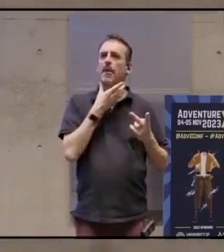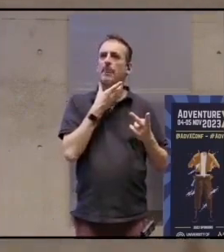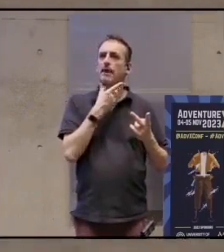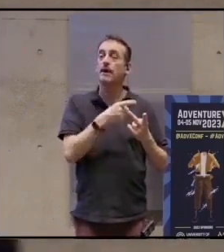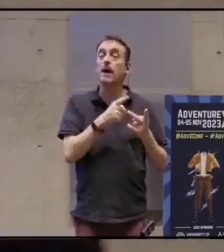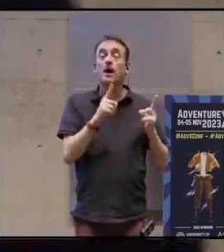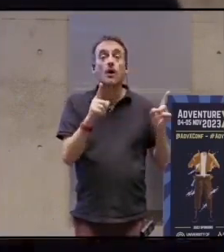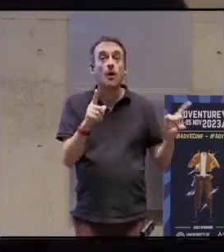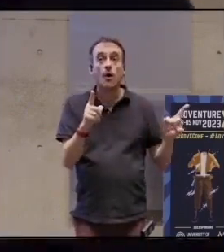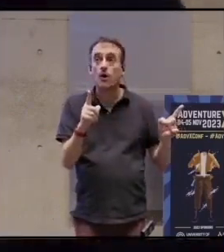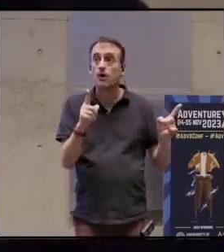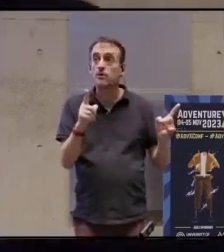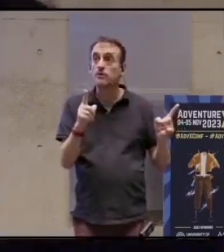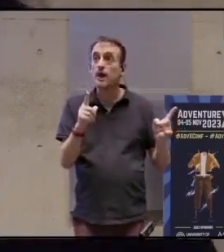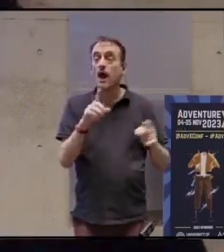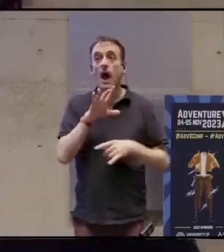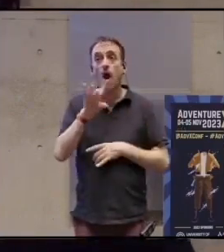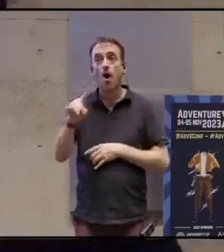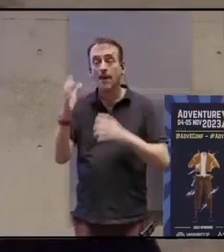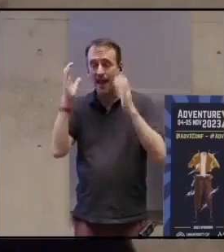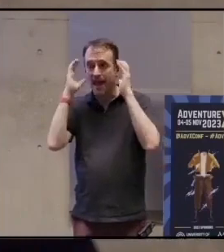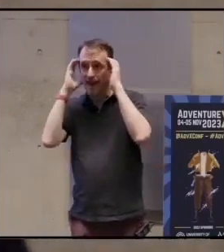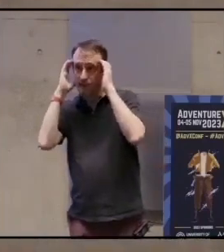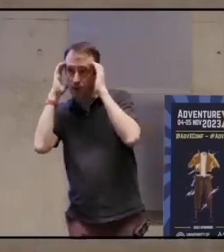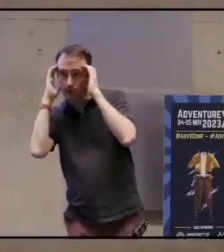quality headphones at home playing this game.